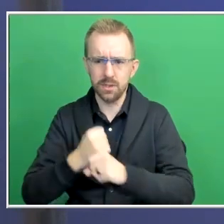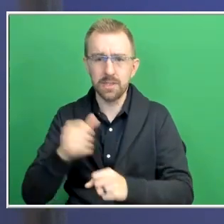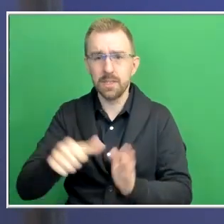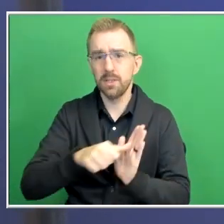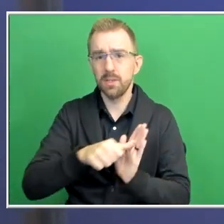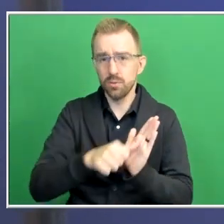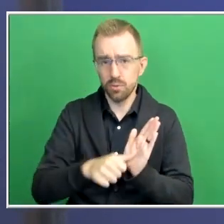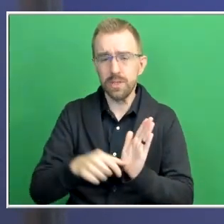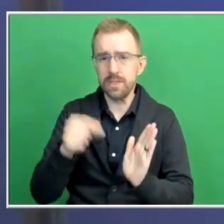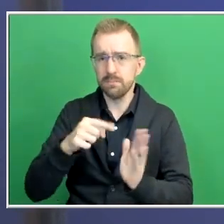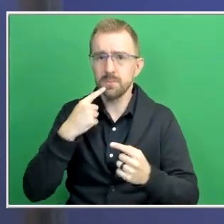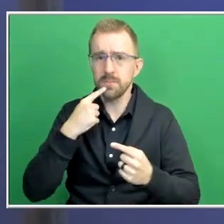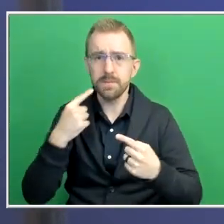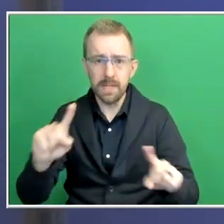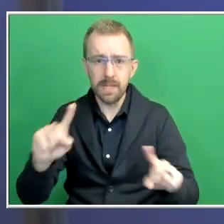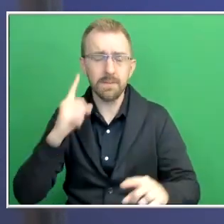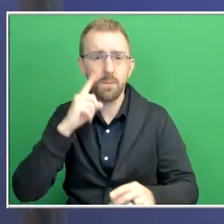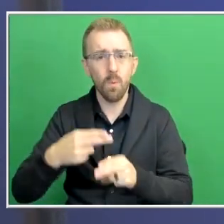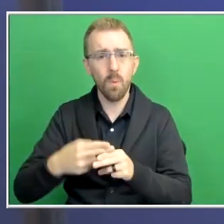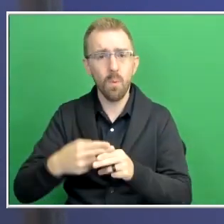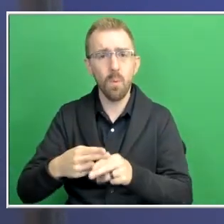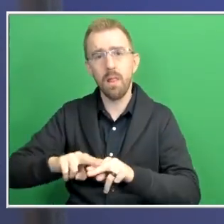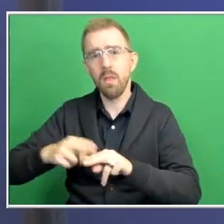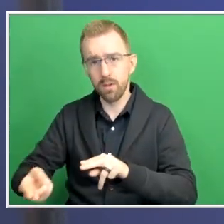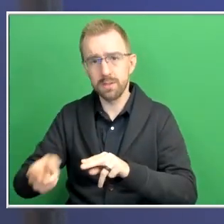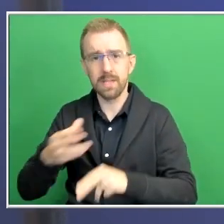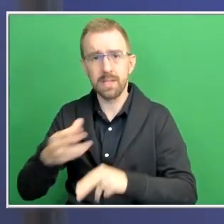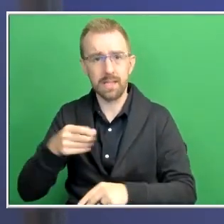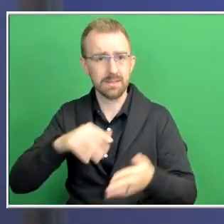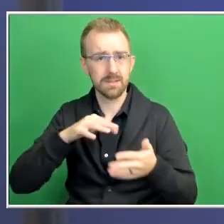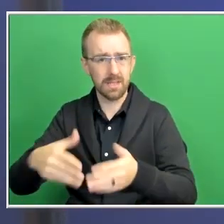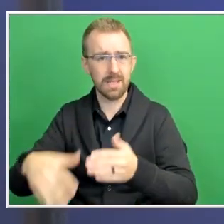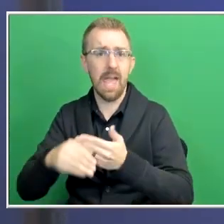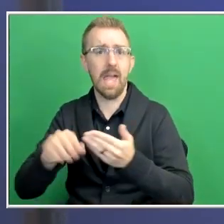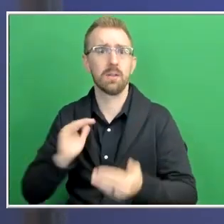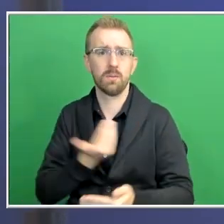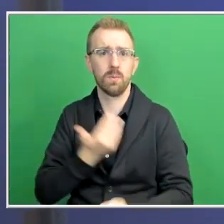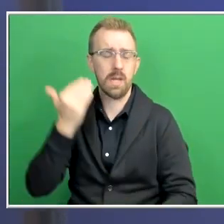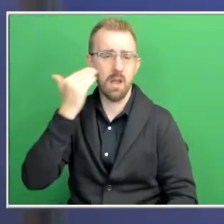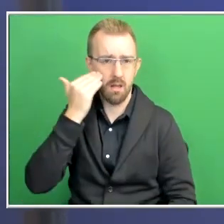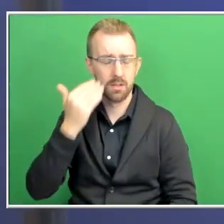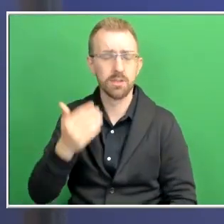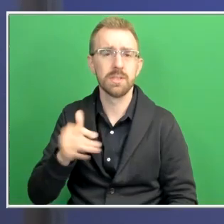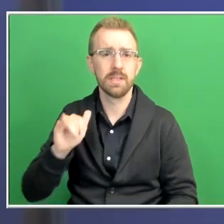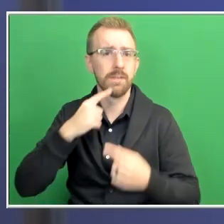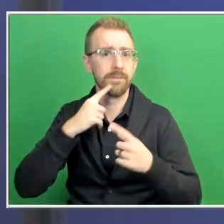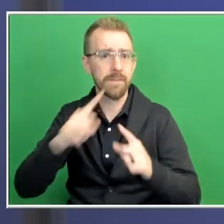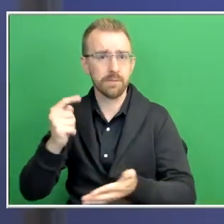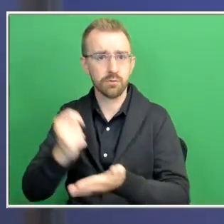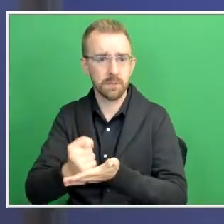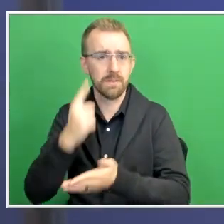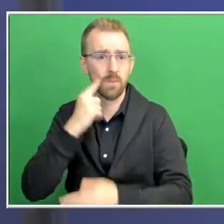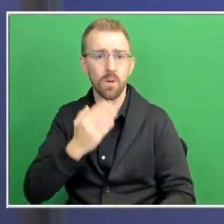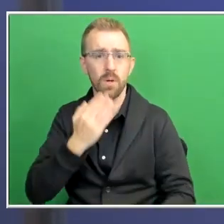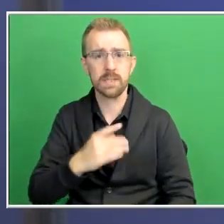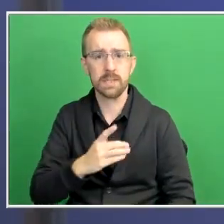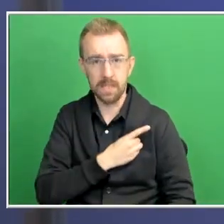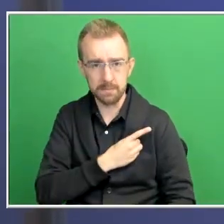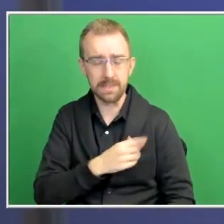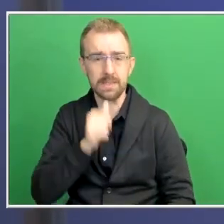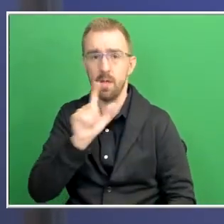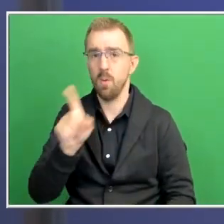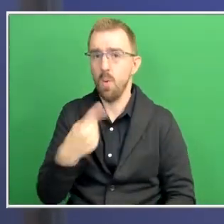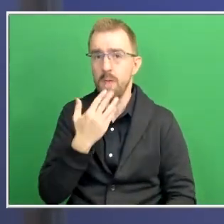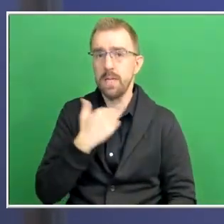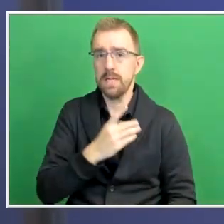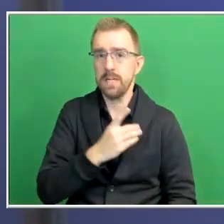is effective for weight loss, and this study adds to our knowledge that it's a very effective treatment for diabetes. And not only diabetes, but